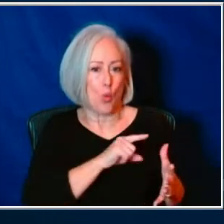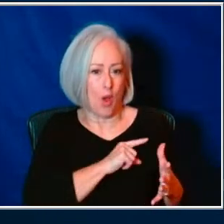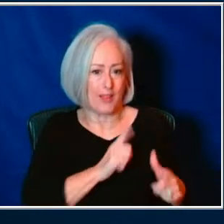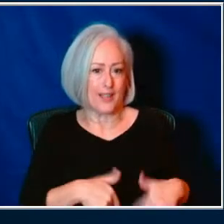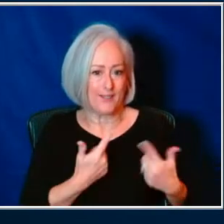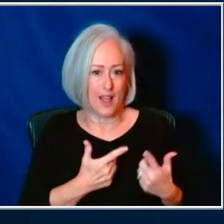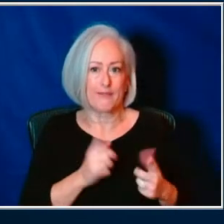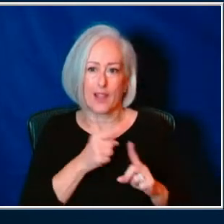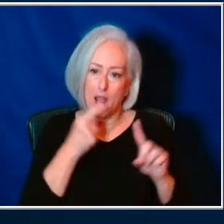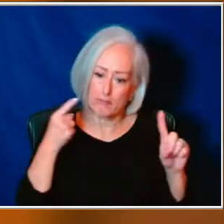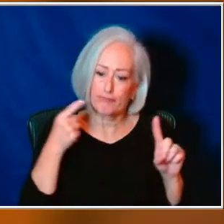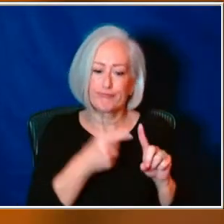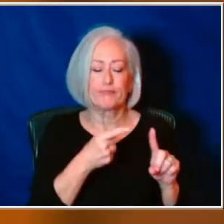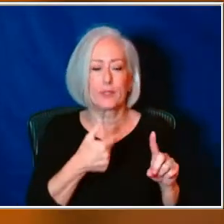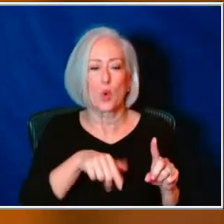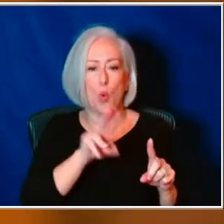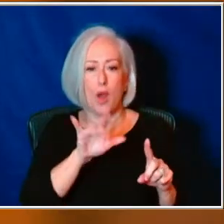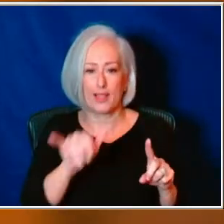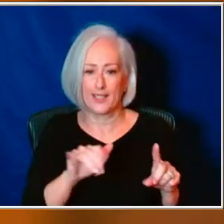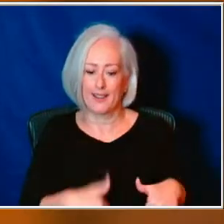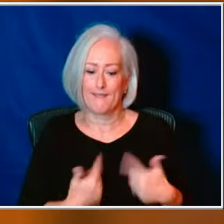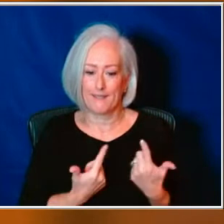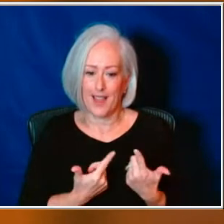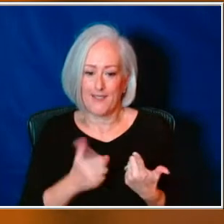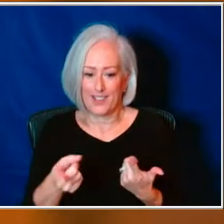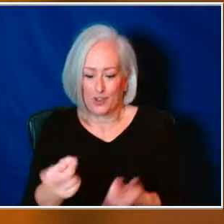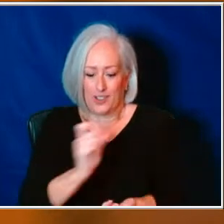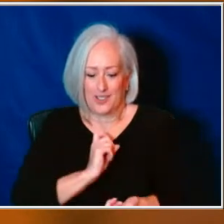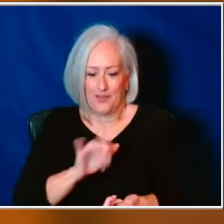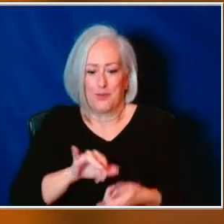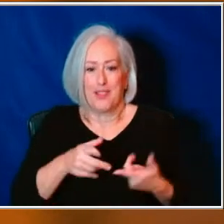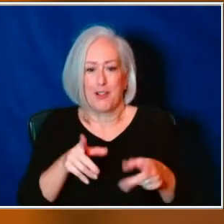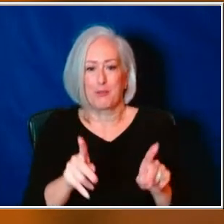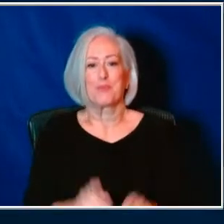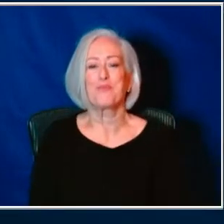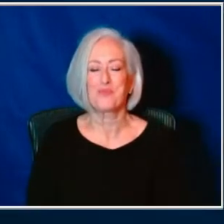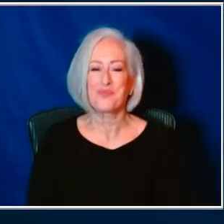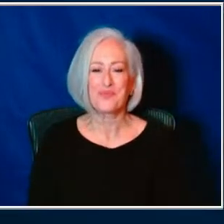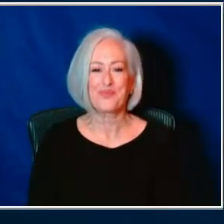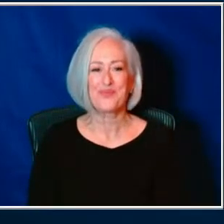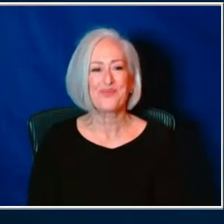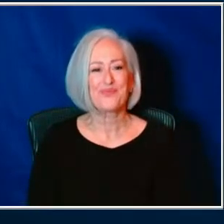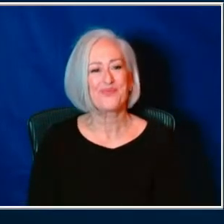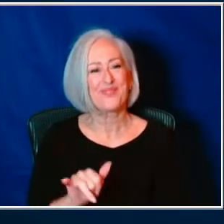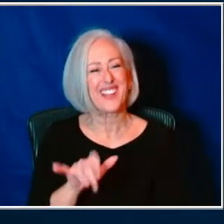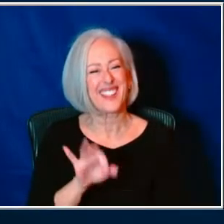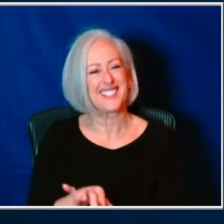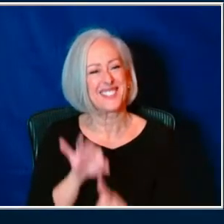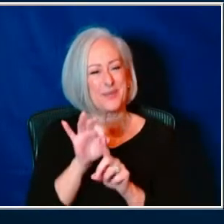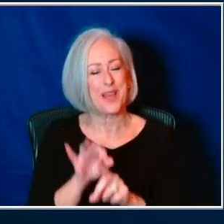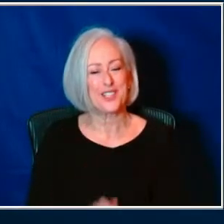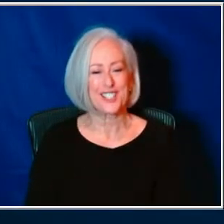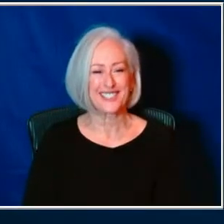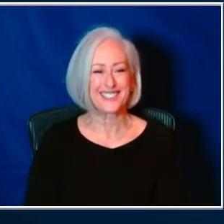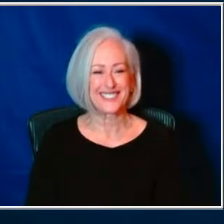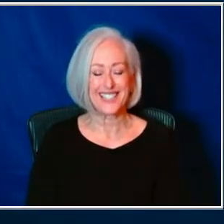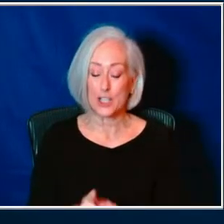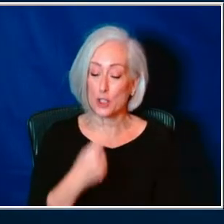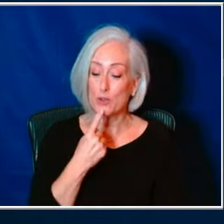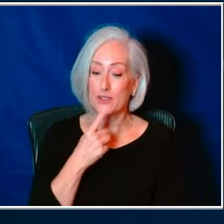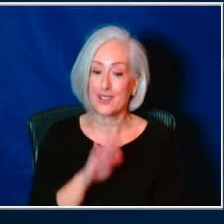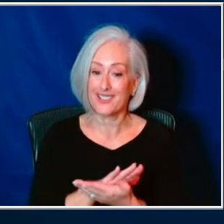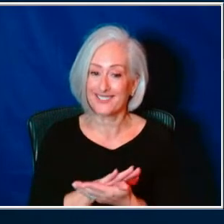of life. And she's given me that opportunity to have that. That's pretty special, isn't it? And I think you said it well. Look